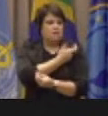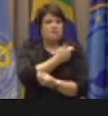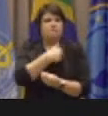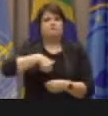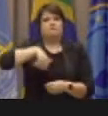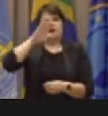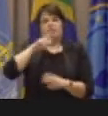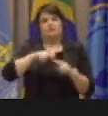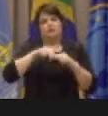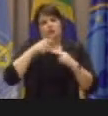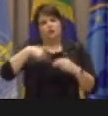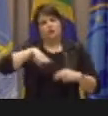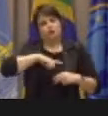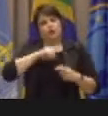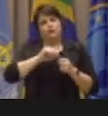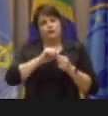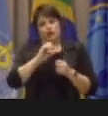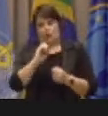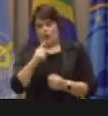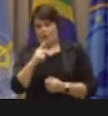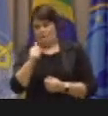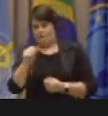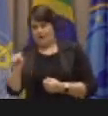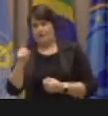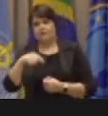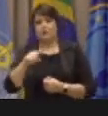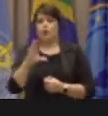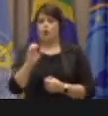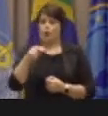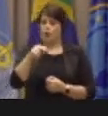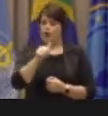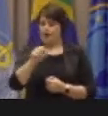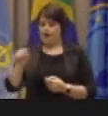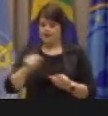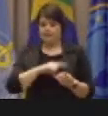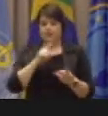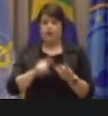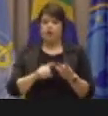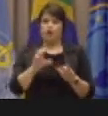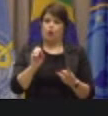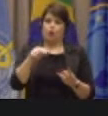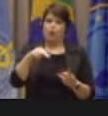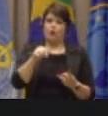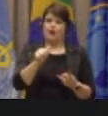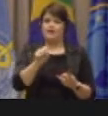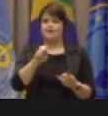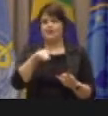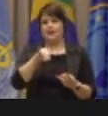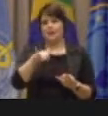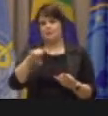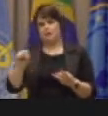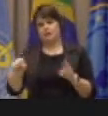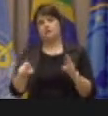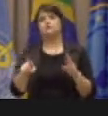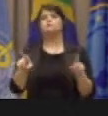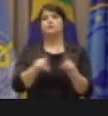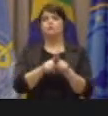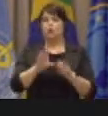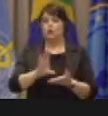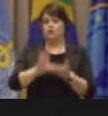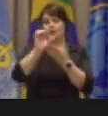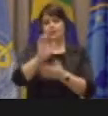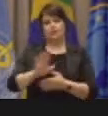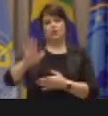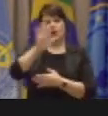inclusive, lançamos vaccination aí na process. OPAS, So né, we com o launched CONAS, CONASEMES here in e Parro, a CONAS, própria OPAS, CONASEM, o Conselho Nacional de and Saúde, a campanha